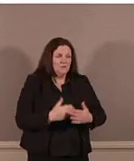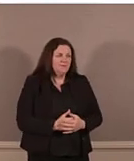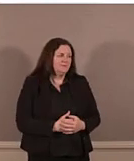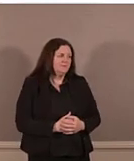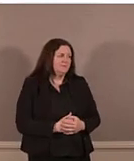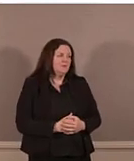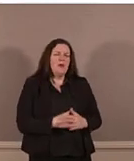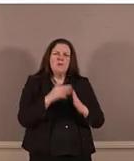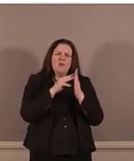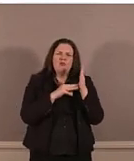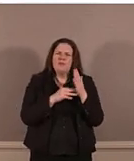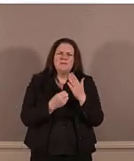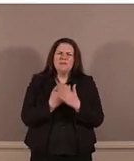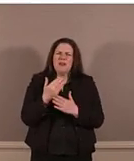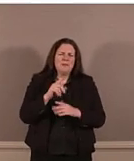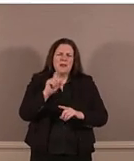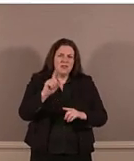programme that we're